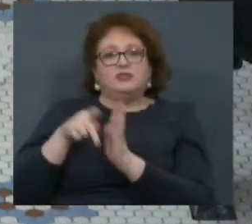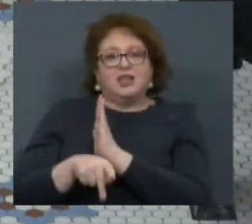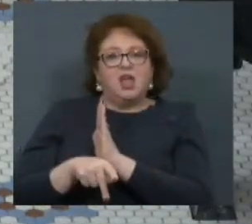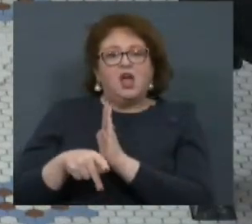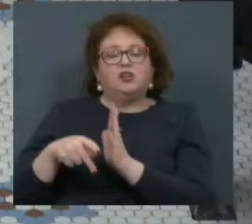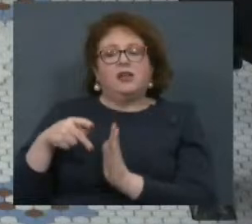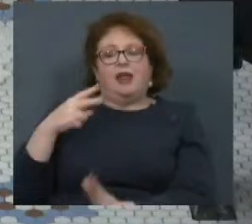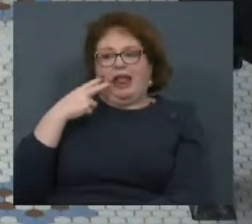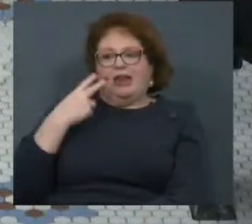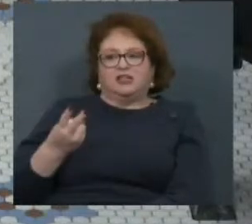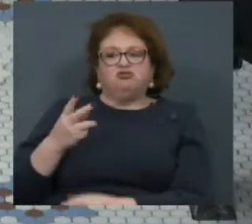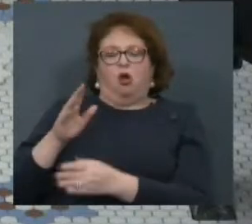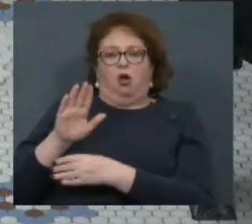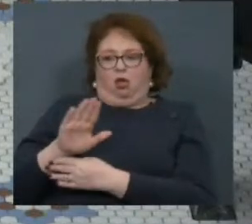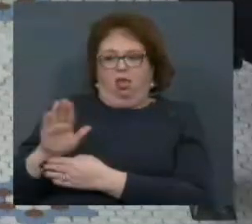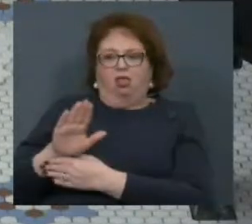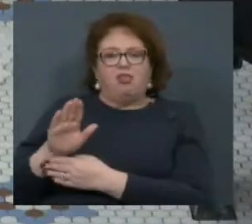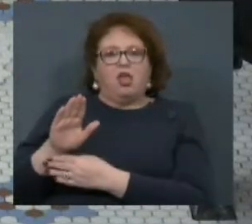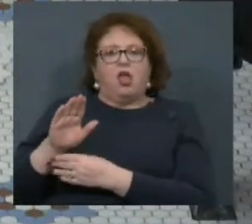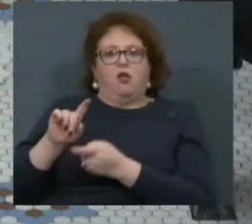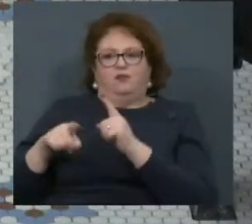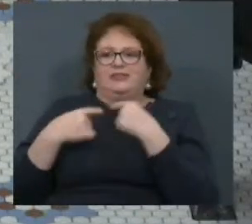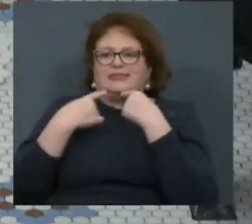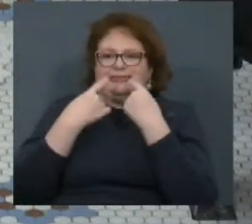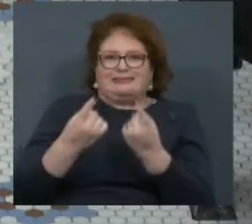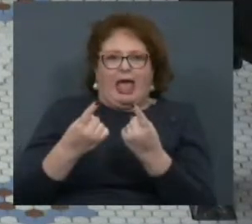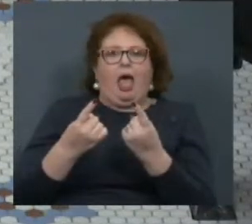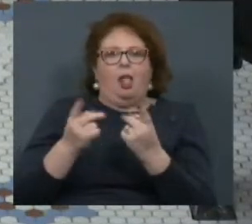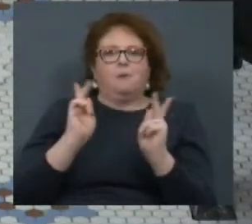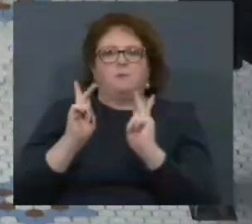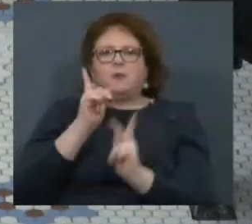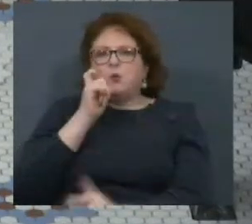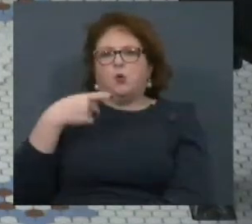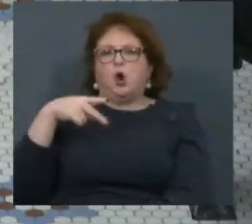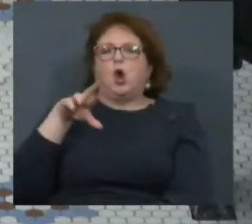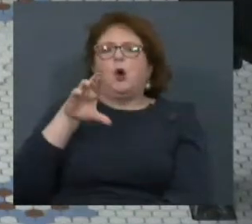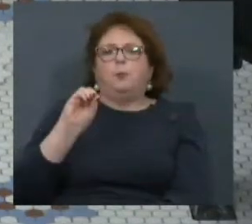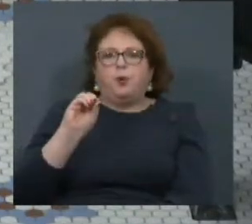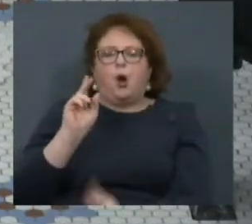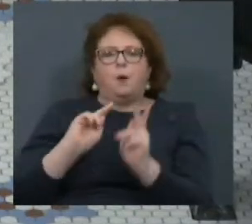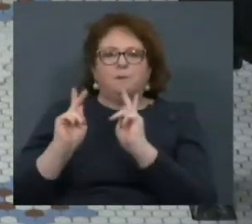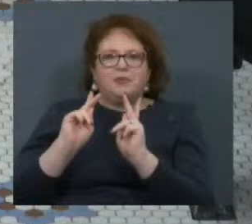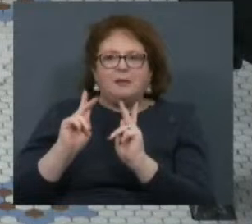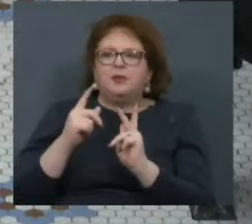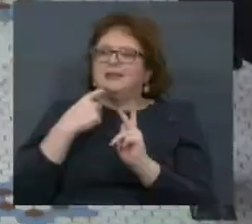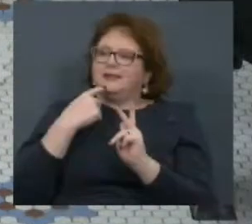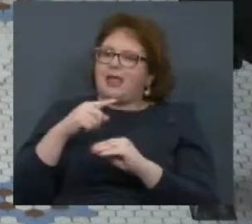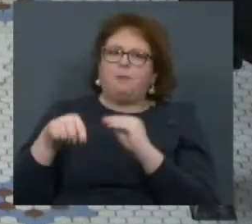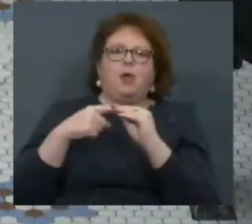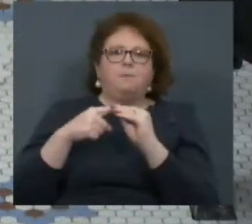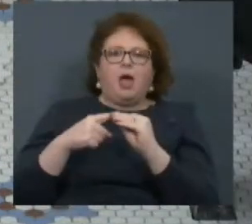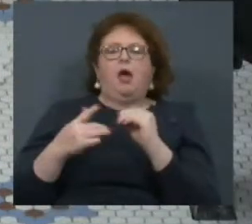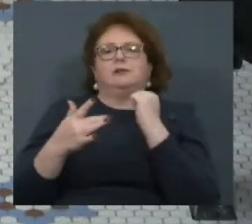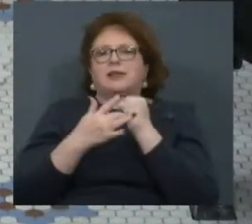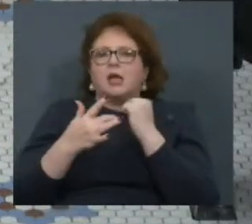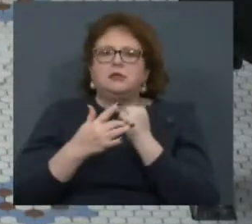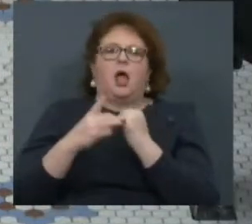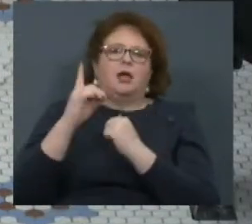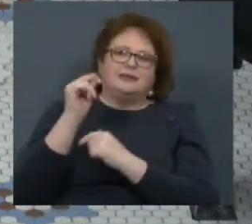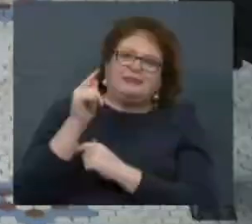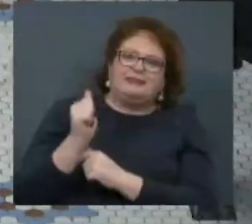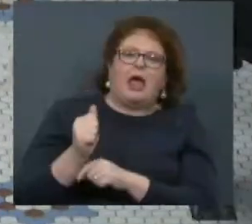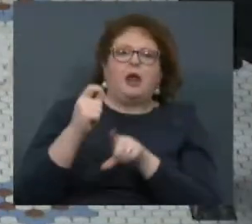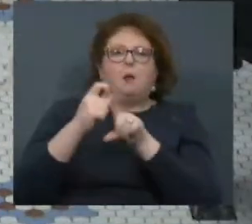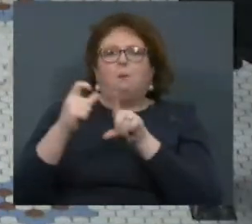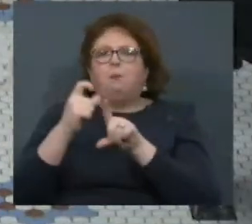the jury of 12 people that all of this evidence, including the technology, GPS data, the bullet,